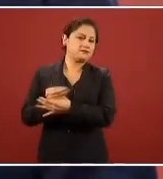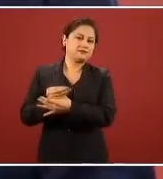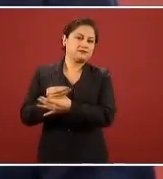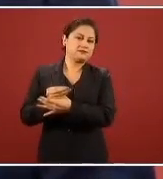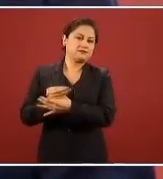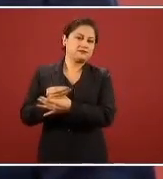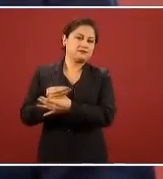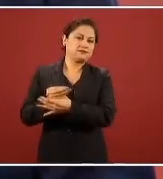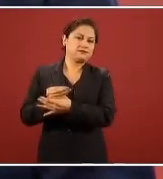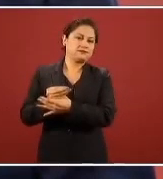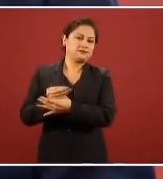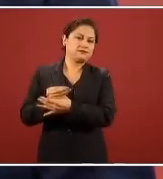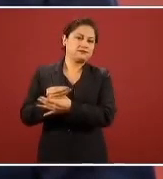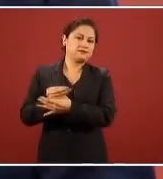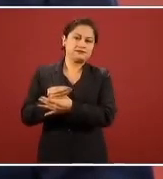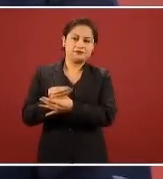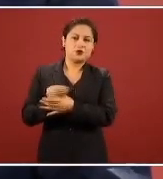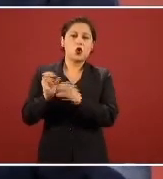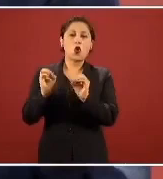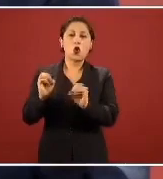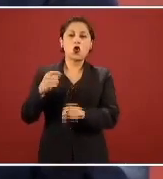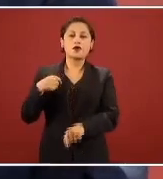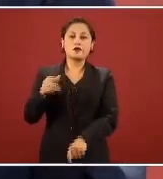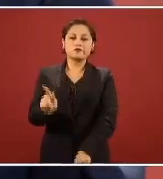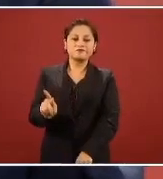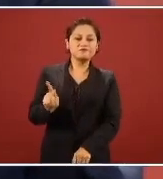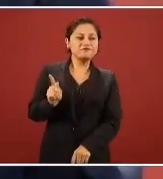Simulador. That is a simulator.